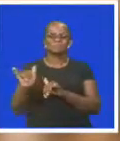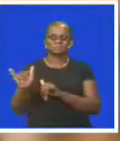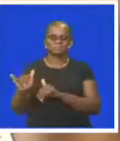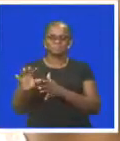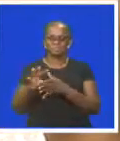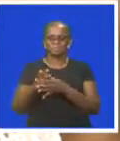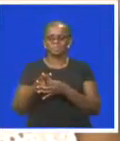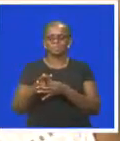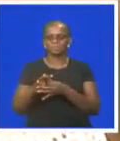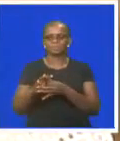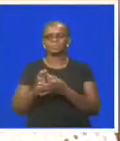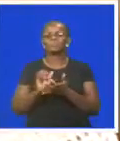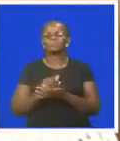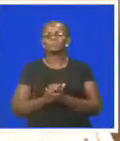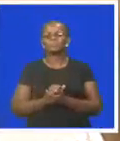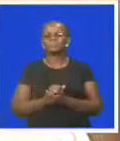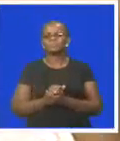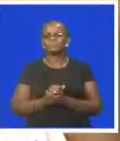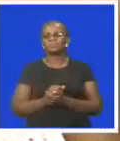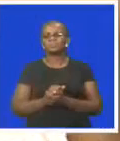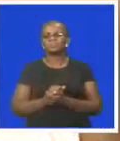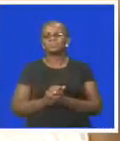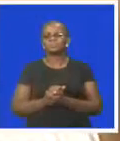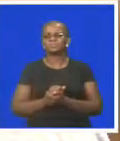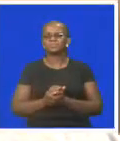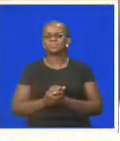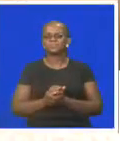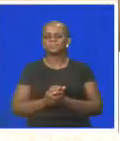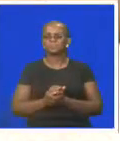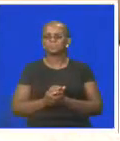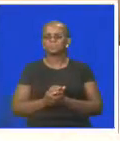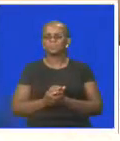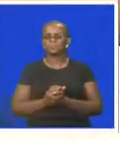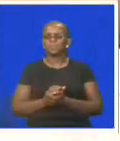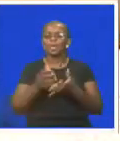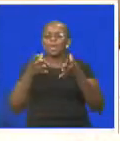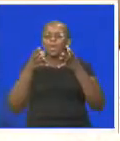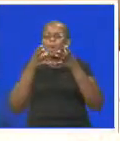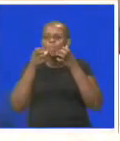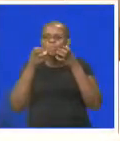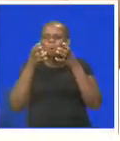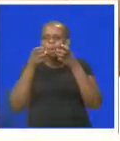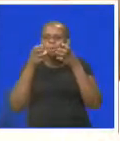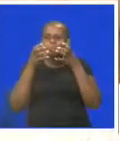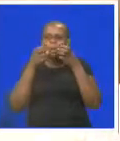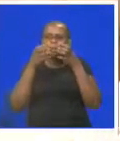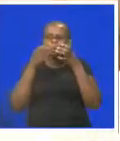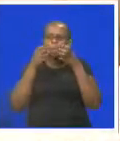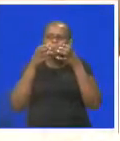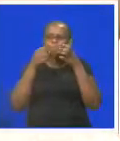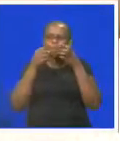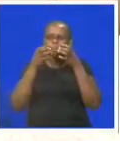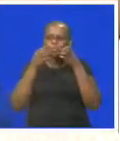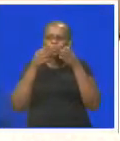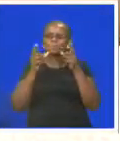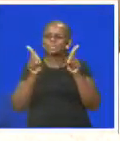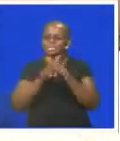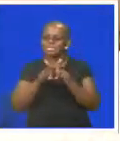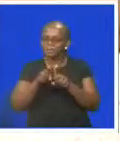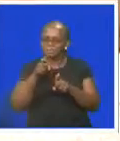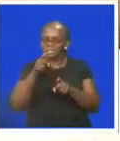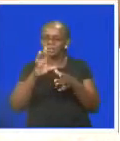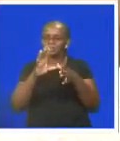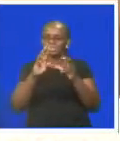at home. It is a domestic animal. How about a dog? Yes, a dog, it's also